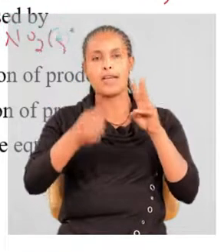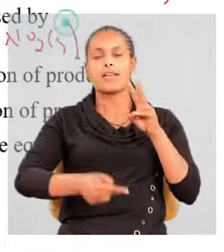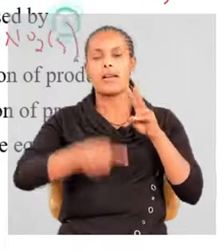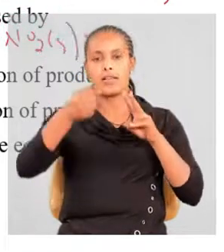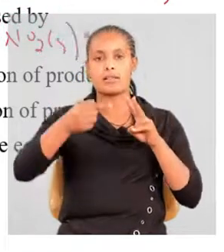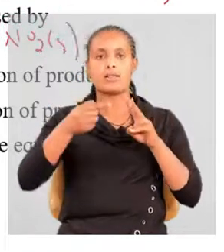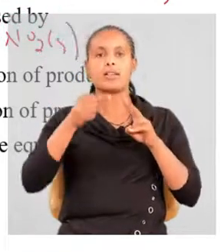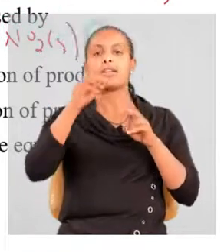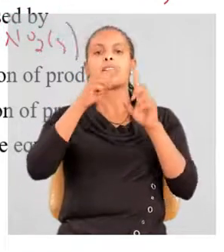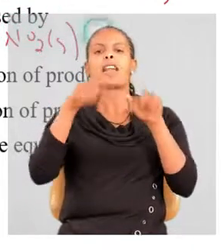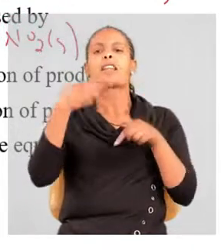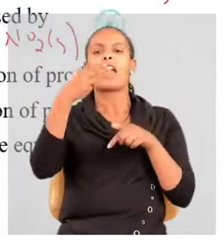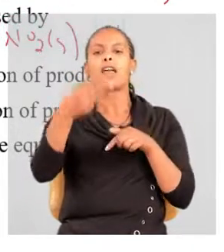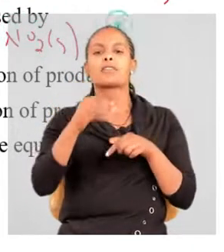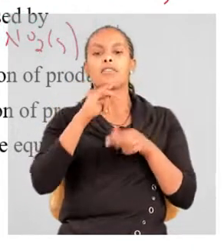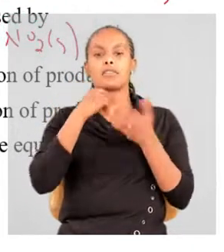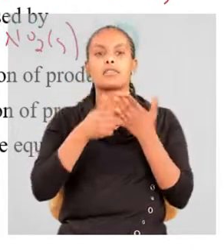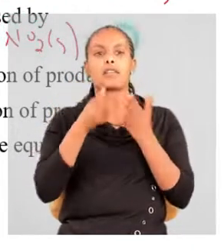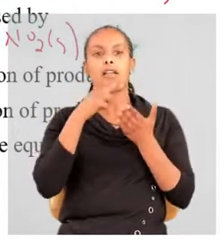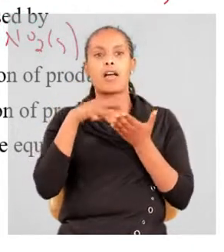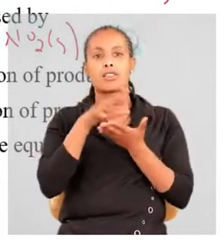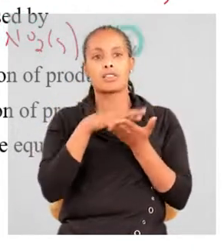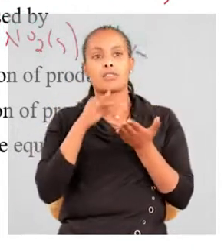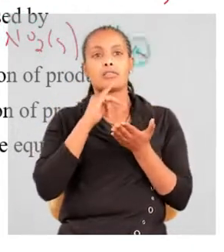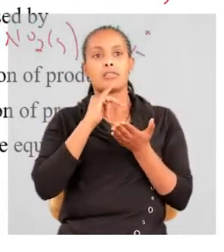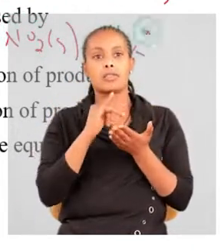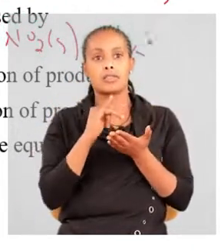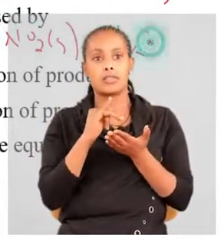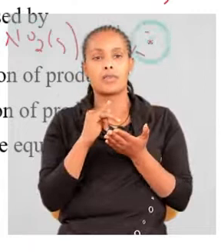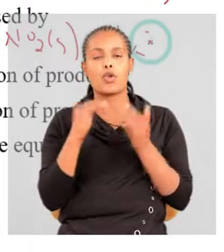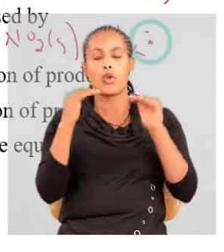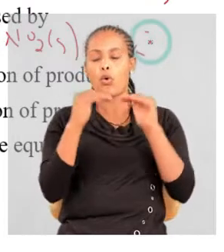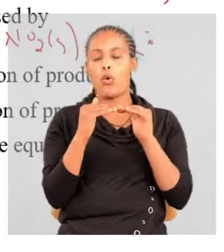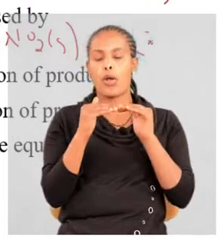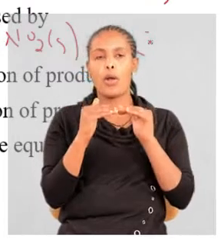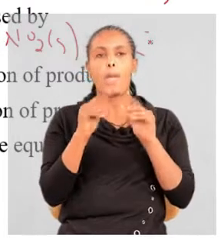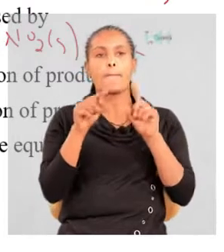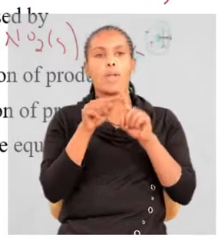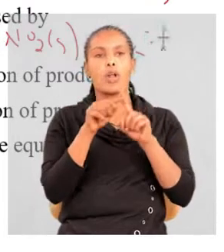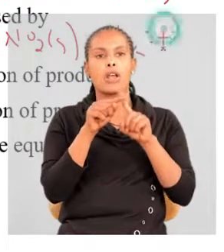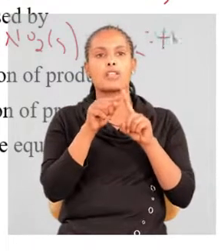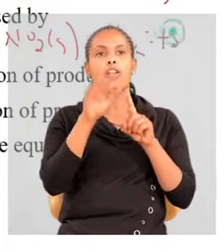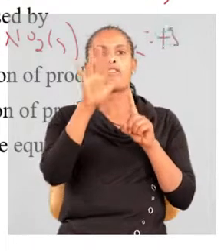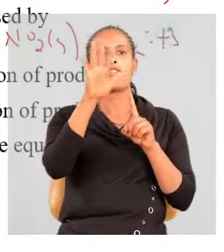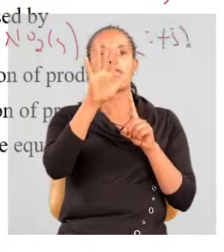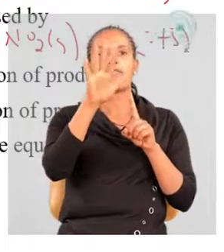gas, delta H for this reaction, delta H of the reaction equal plus